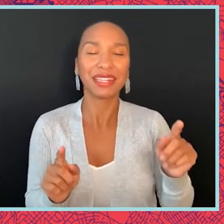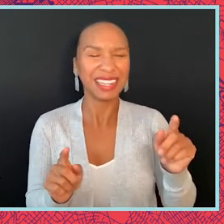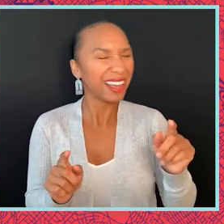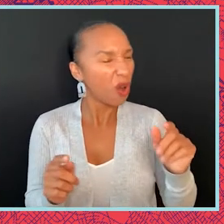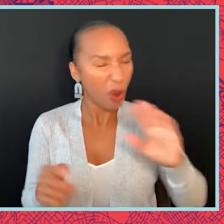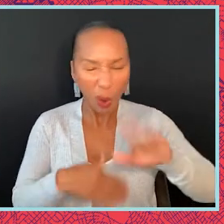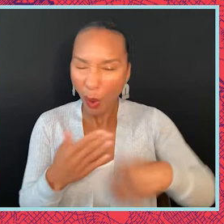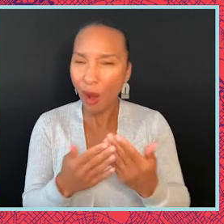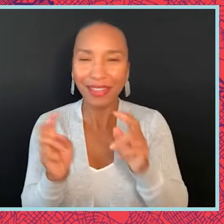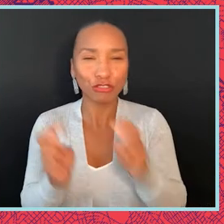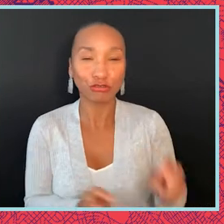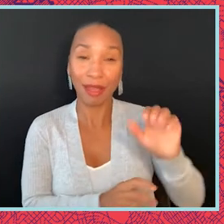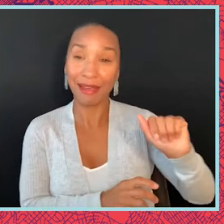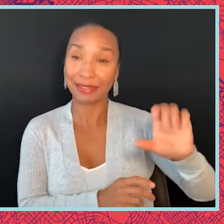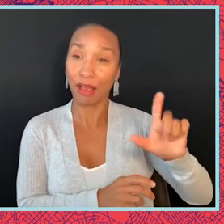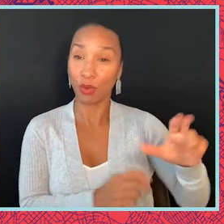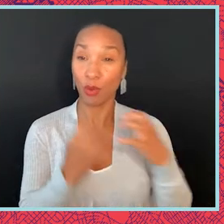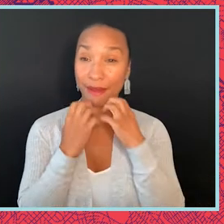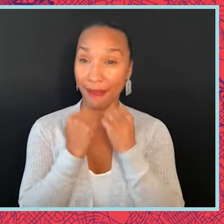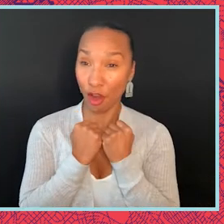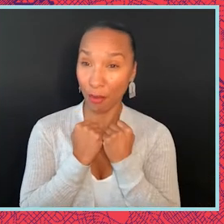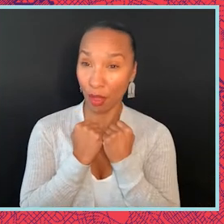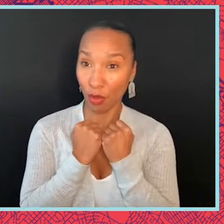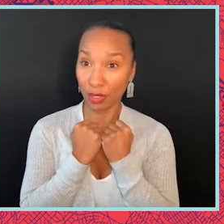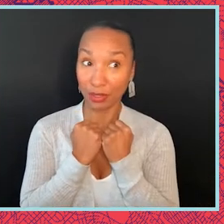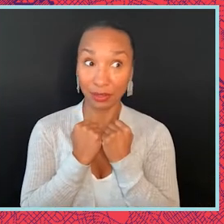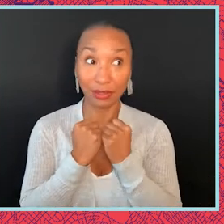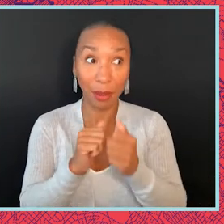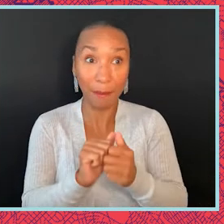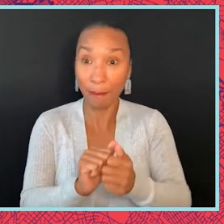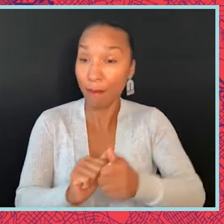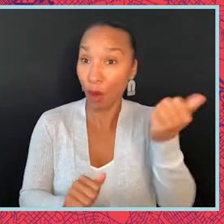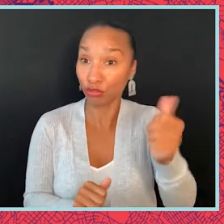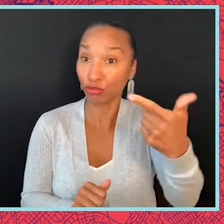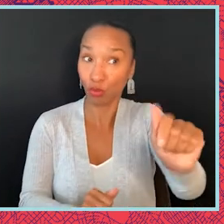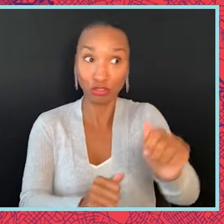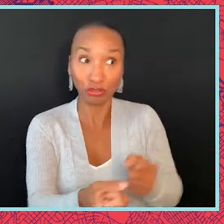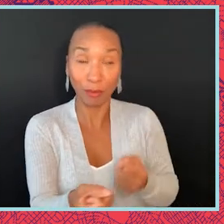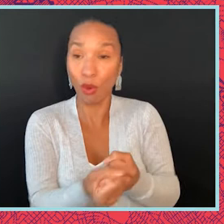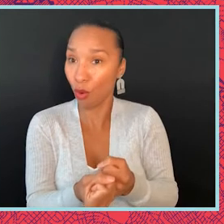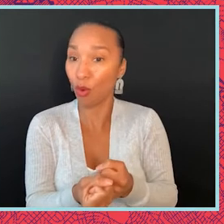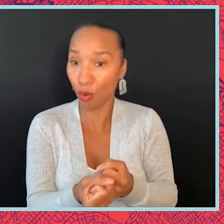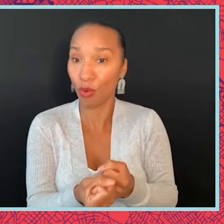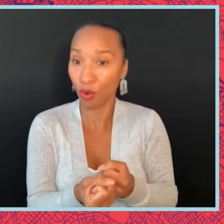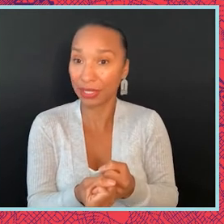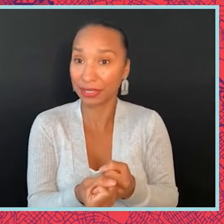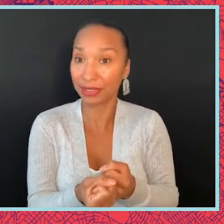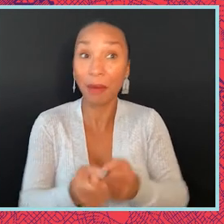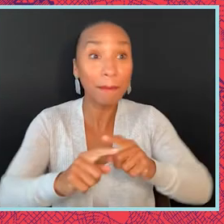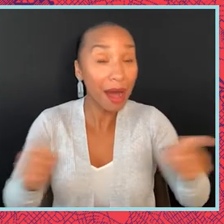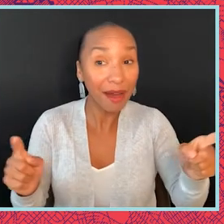you know, I said all the issues that the ACLU cares about are things that the majority of Georgians support, but they are